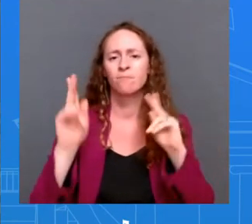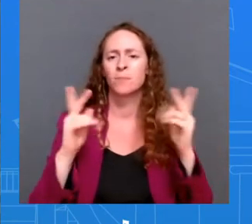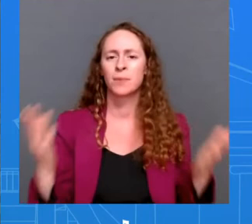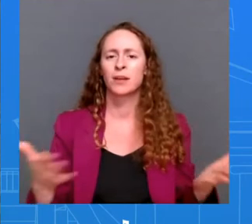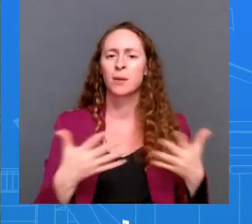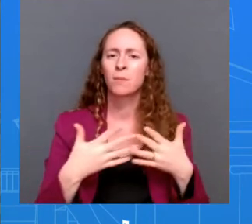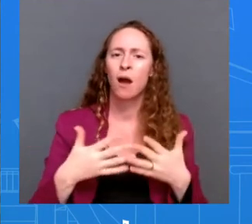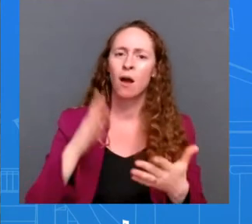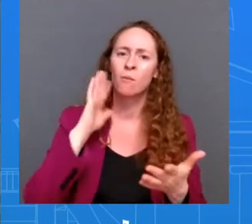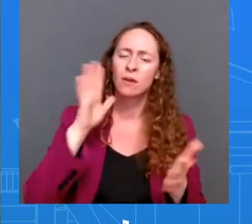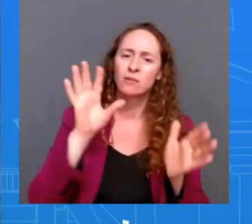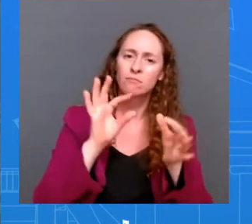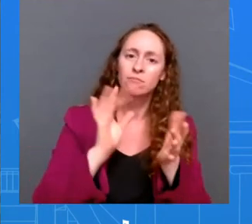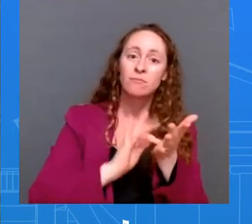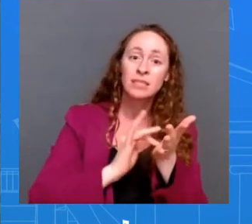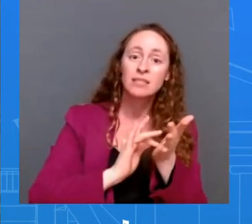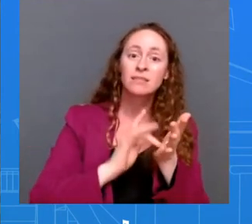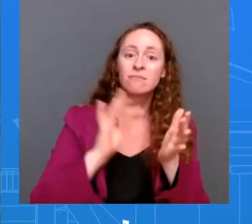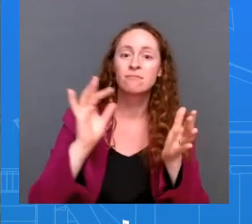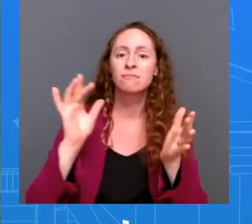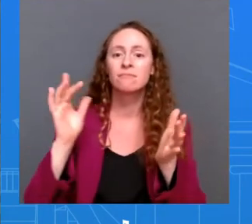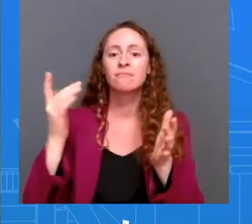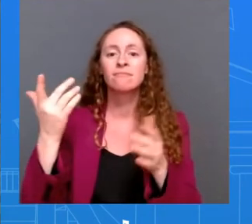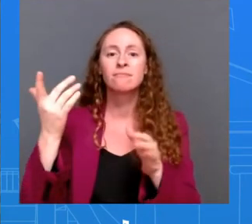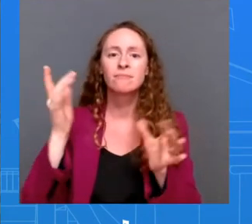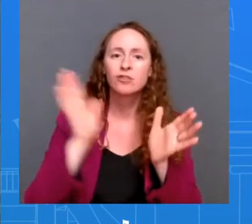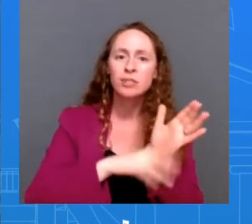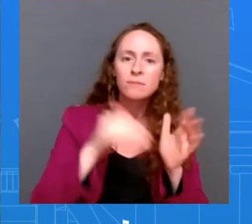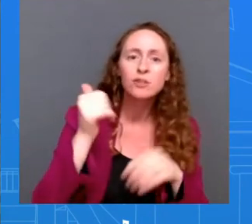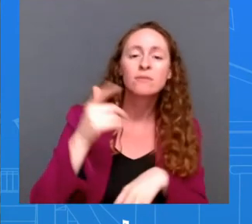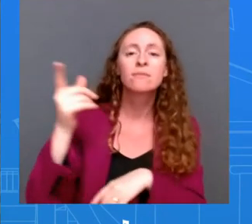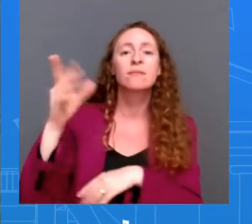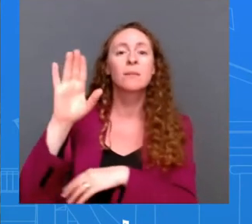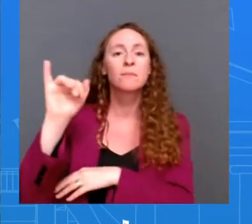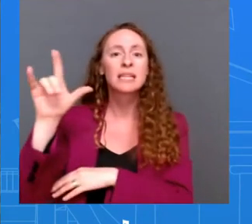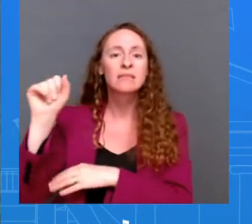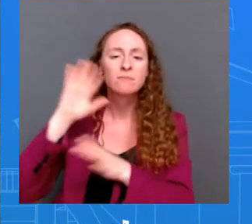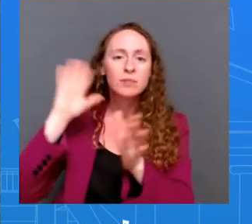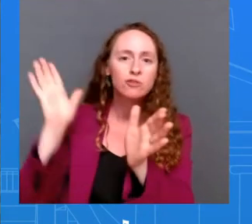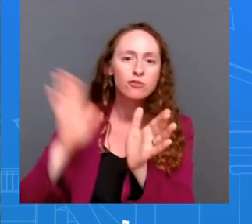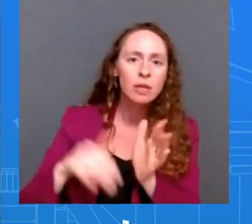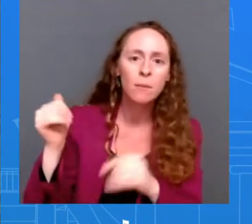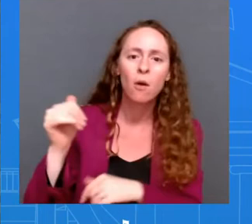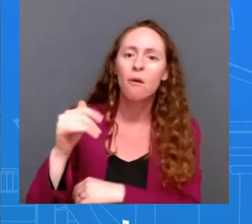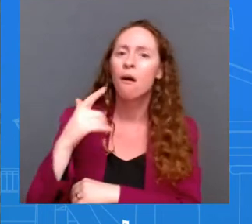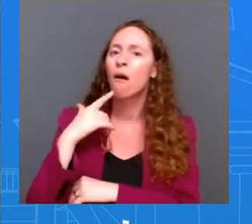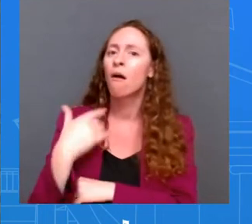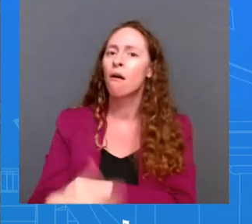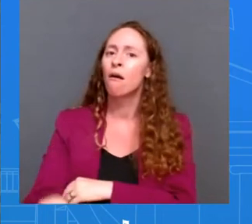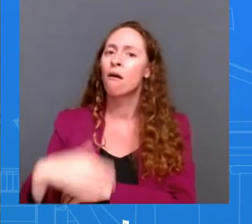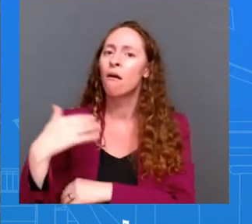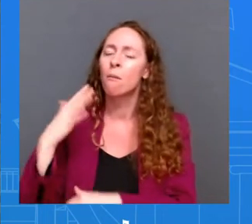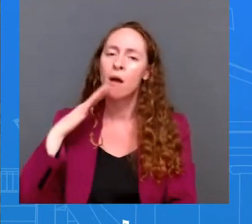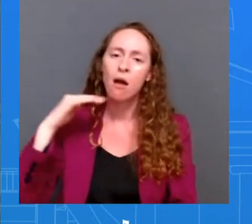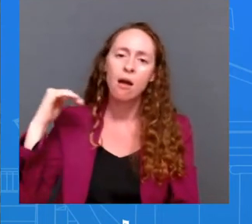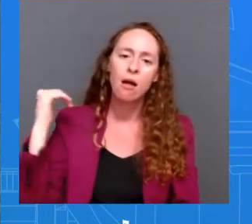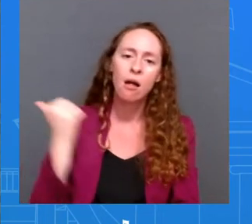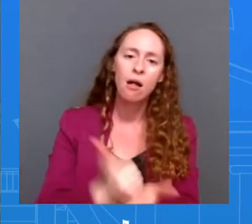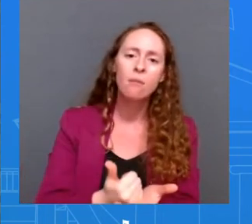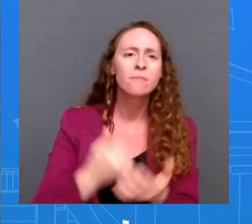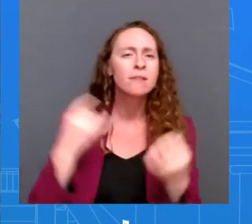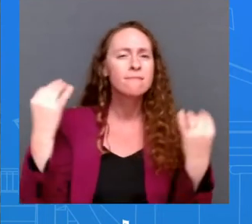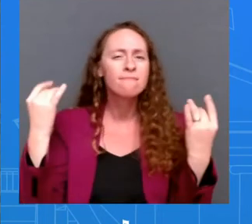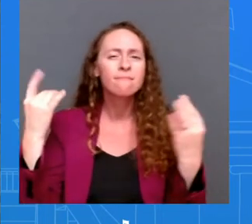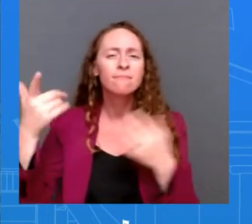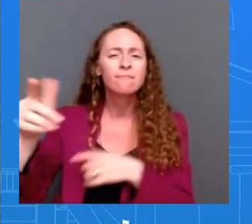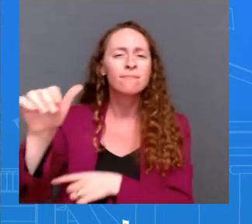costs, this is going to be critical. When you think even about the ACA provisions, lowering health care costs as we talk about premiums